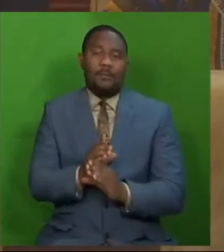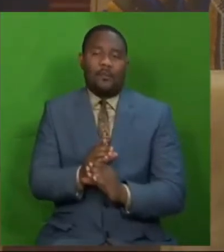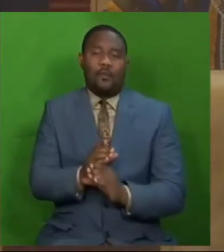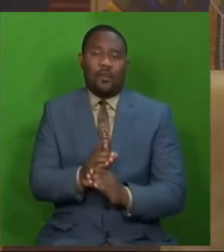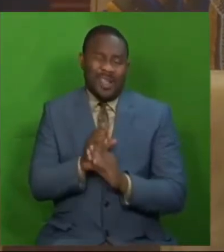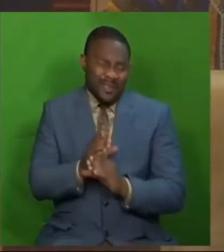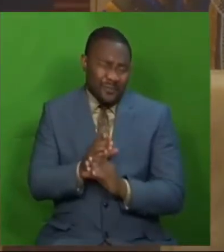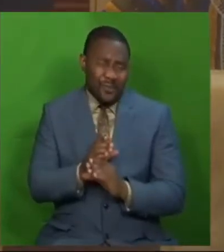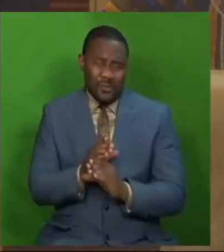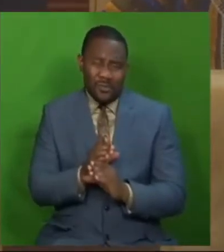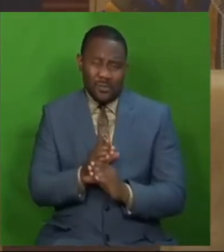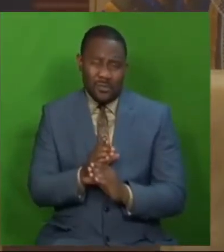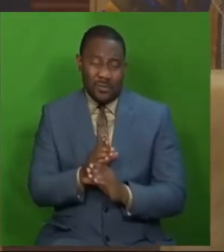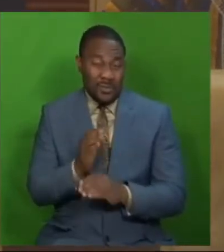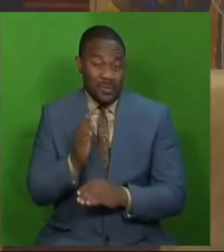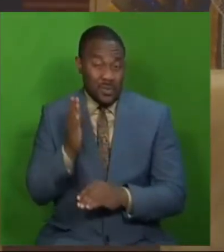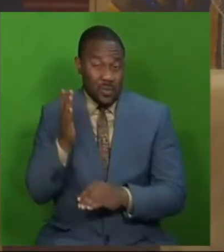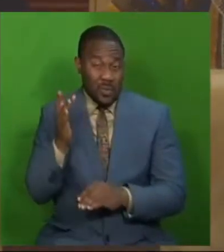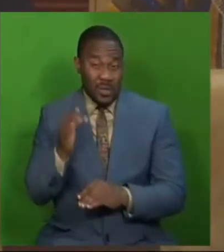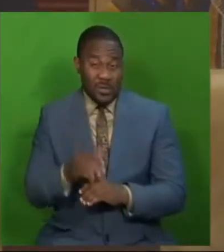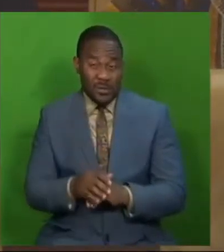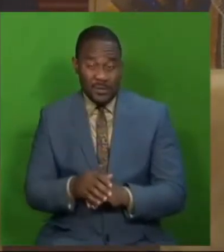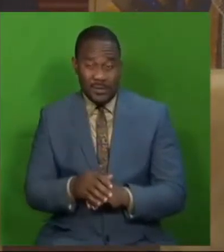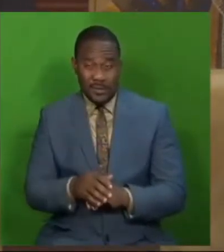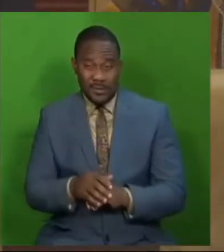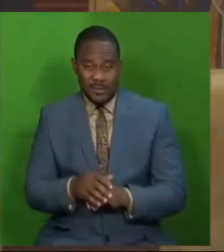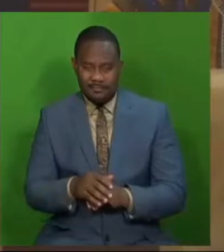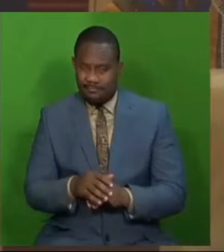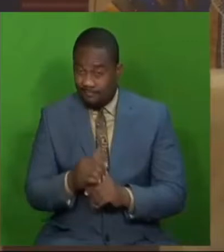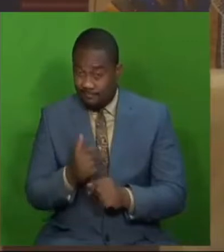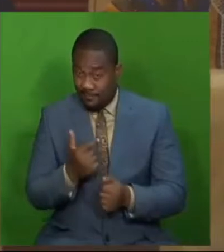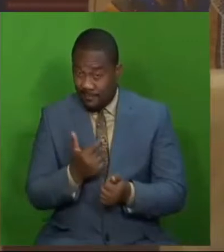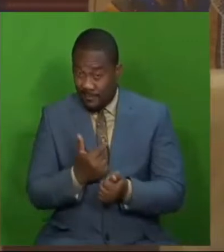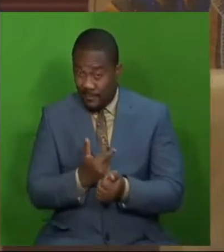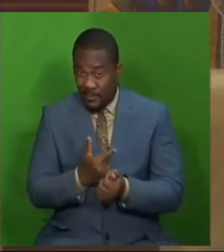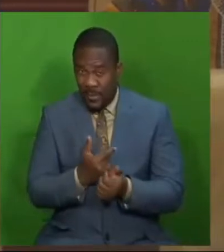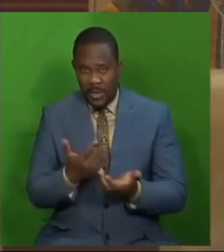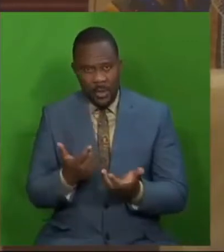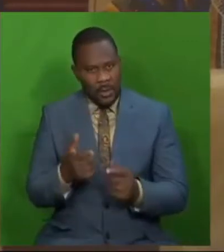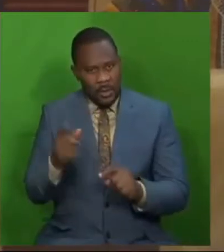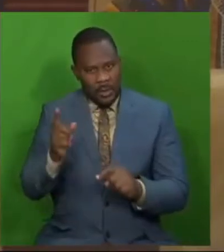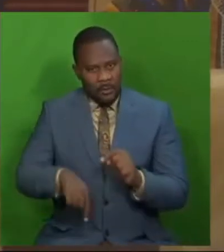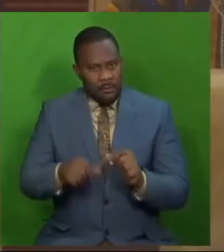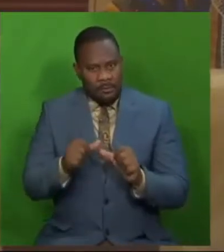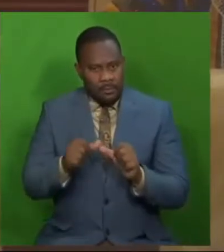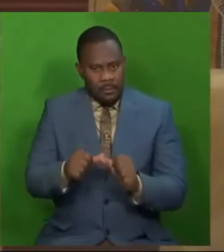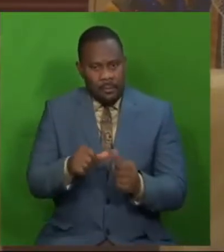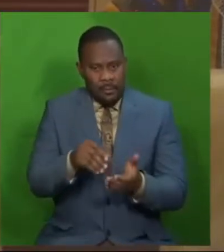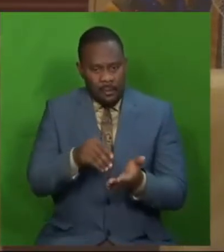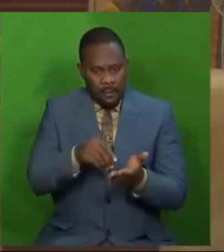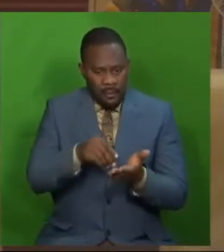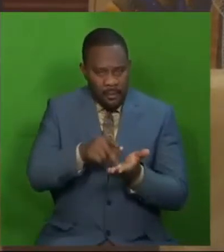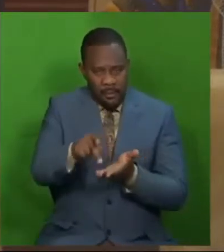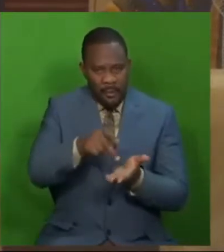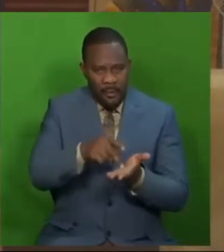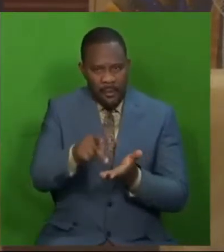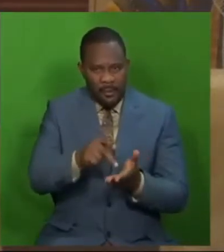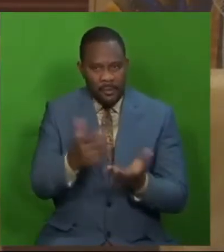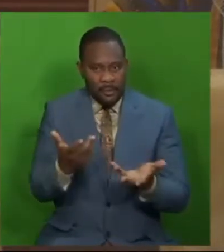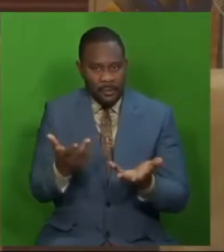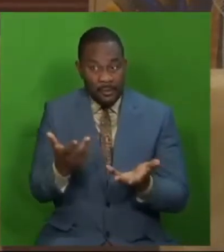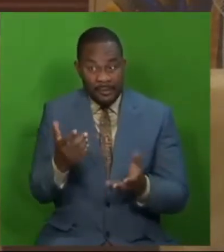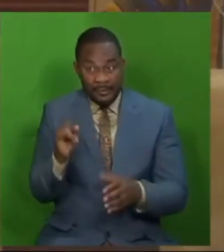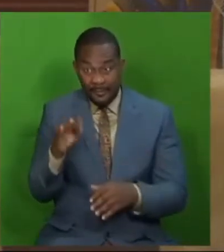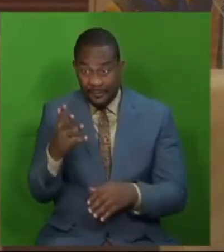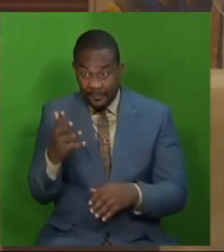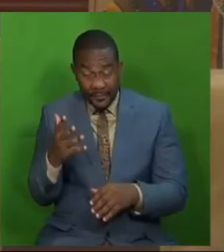because looking at what is happening, Ghana is likely to default. And if we default, the Chinese will take over the